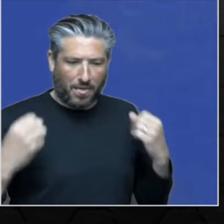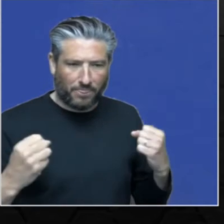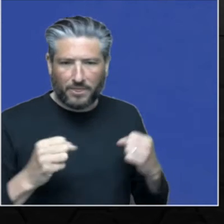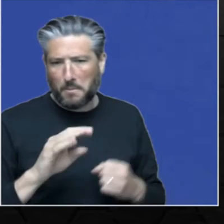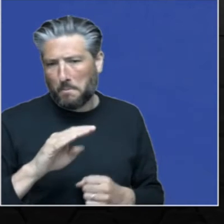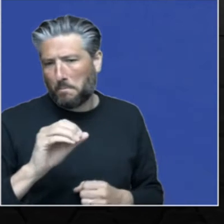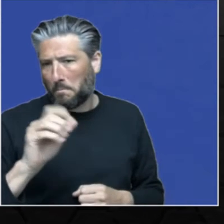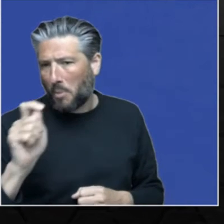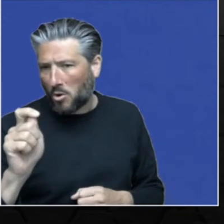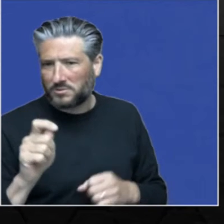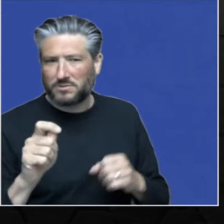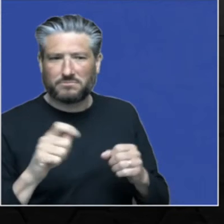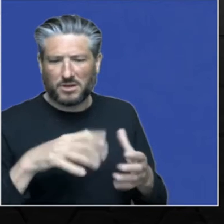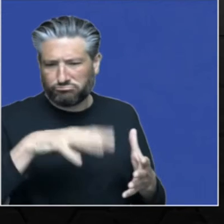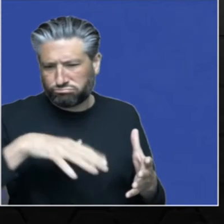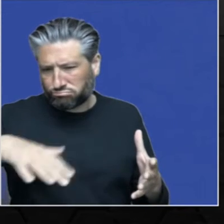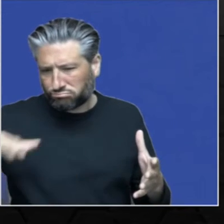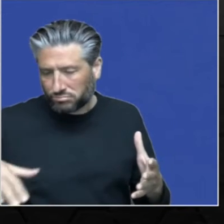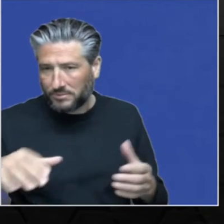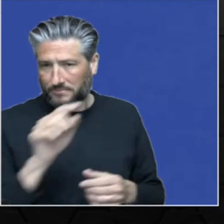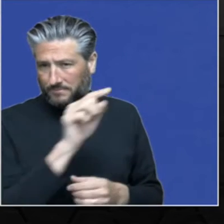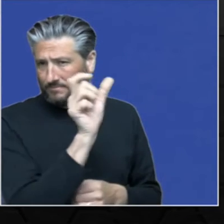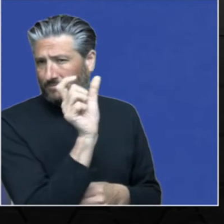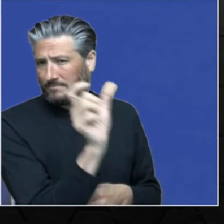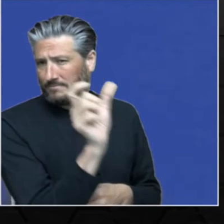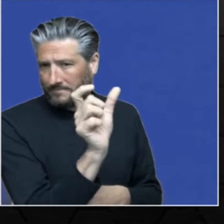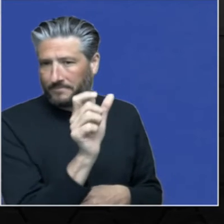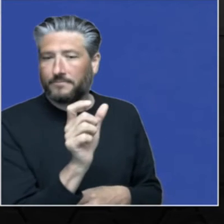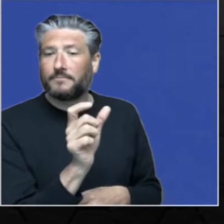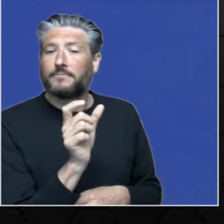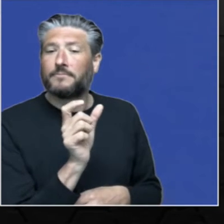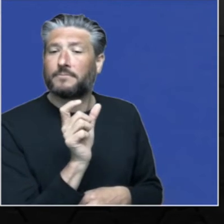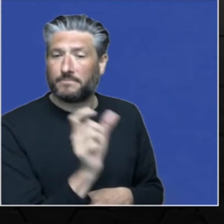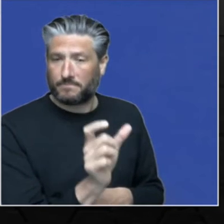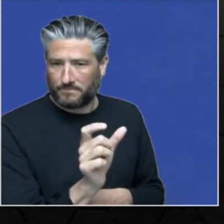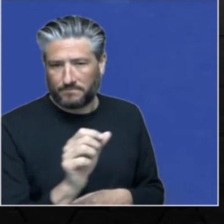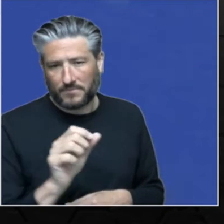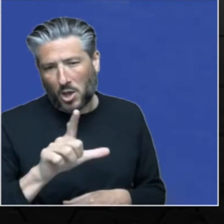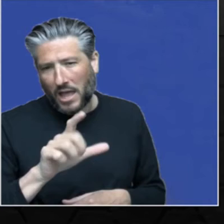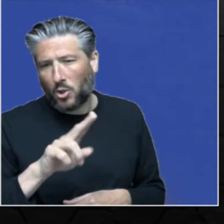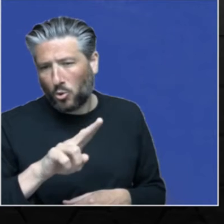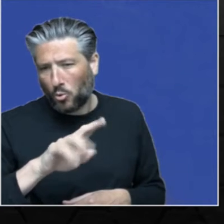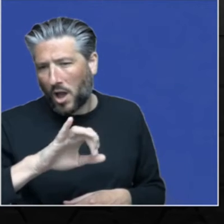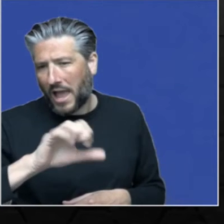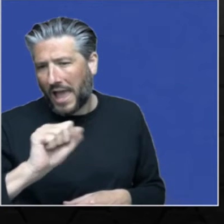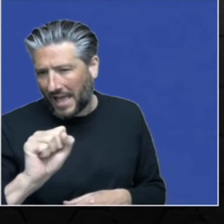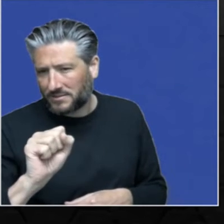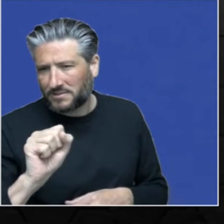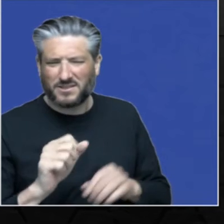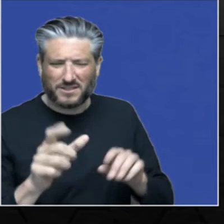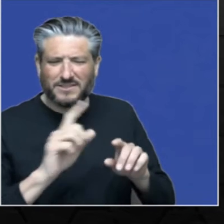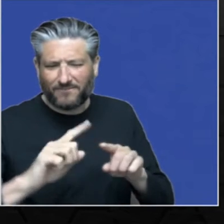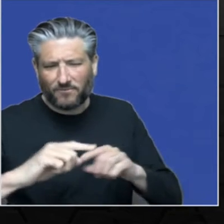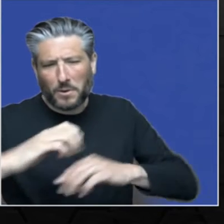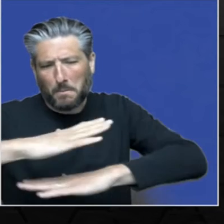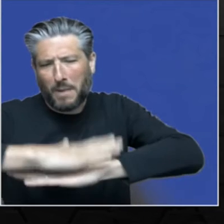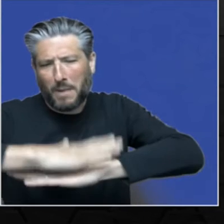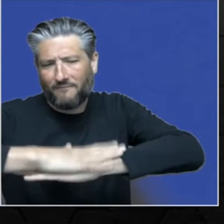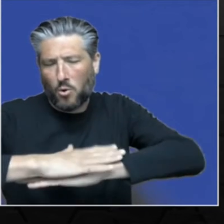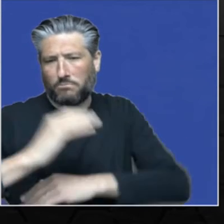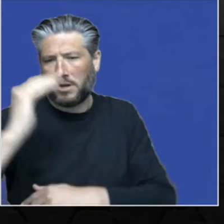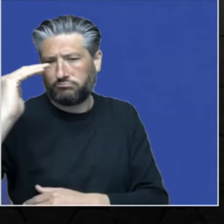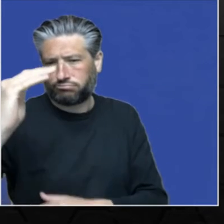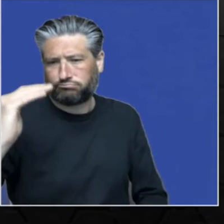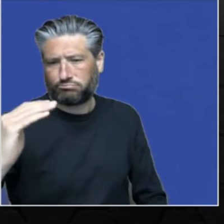platform. And of course, as I told you in the beginning, there's a learning path that comes about Azure HealthBot. You will